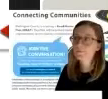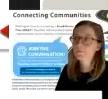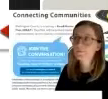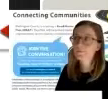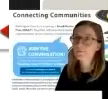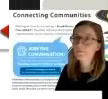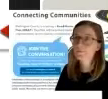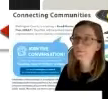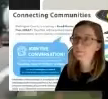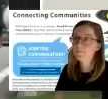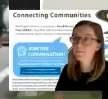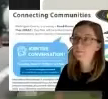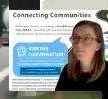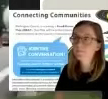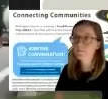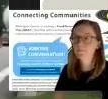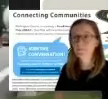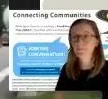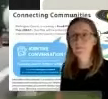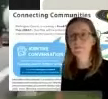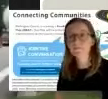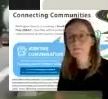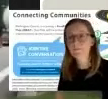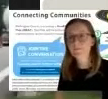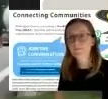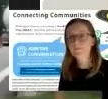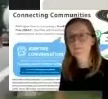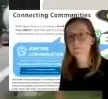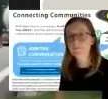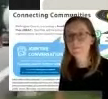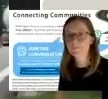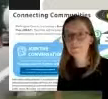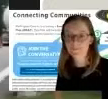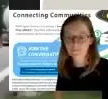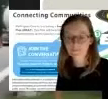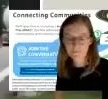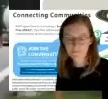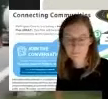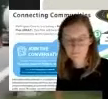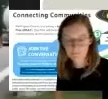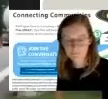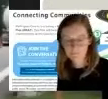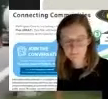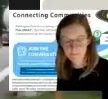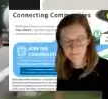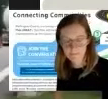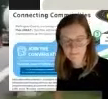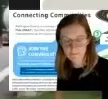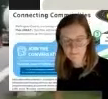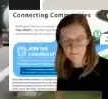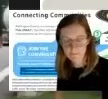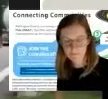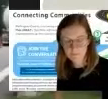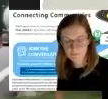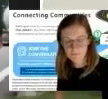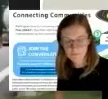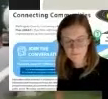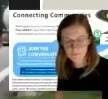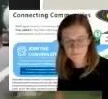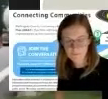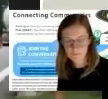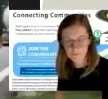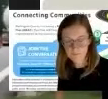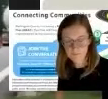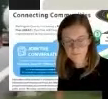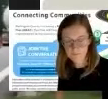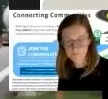Okay, so that is all we have in the way of housekeeping. I'd now like to welcome Dennis Carr, the project manager and transportation